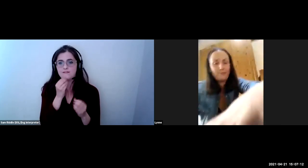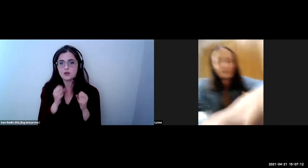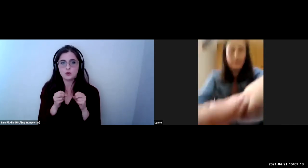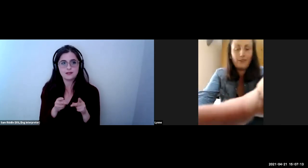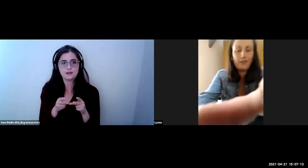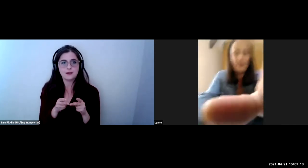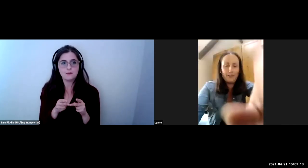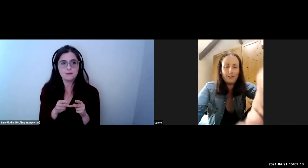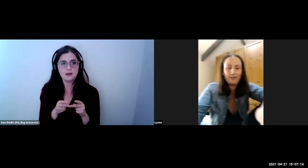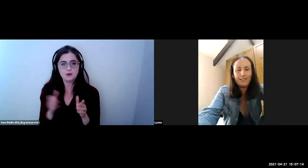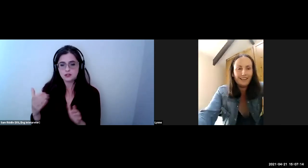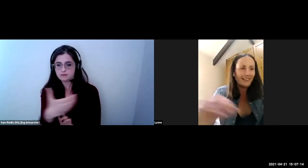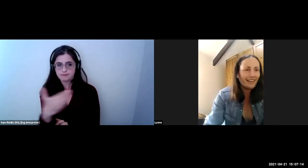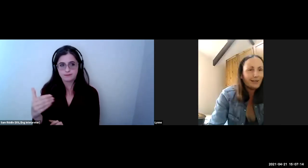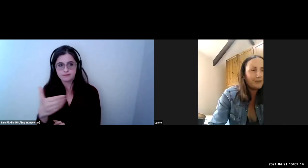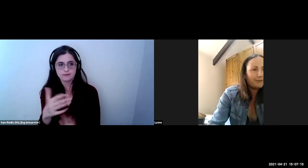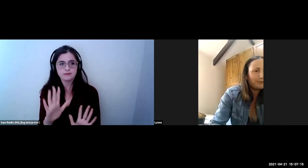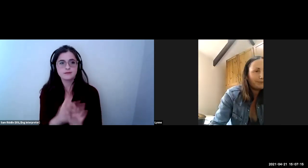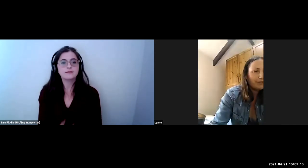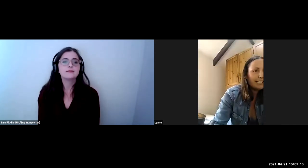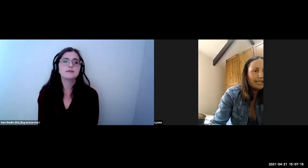Just gonna move the phone, sorry.